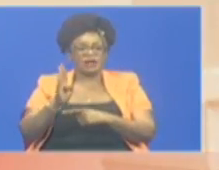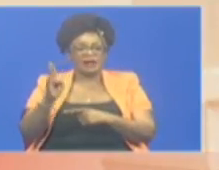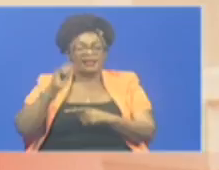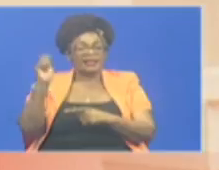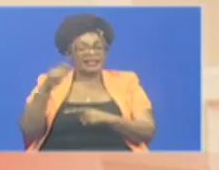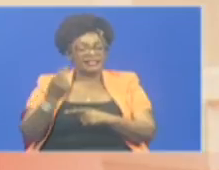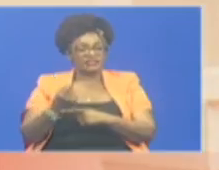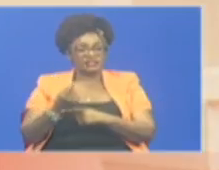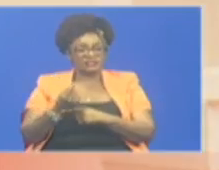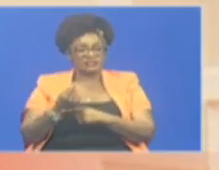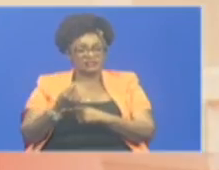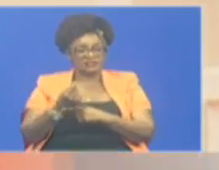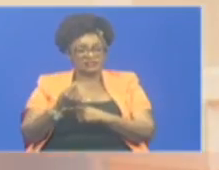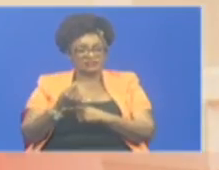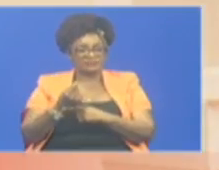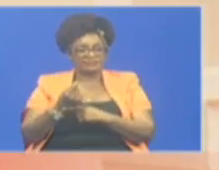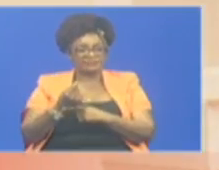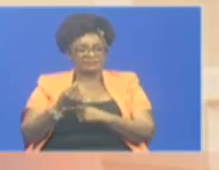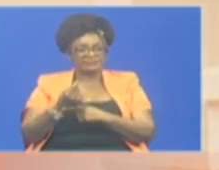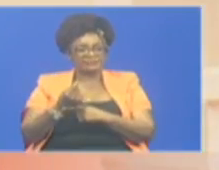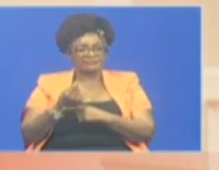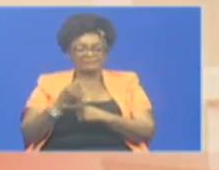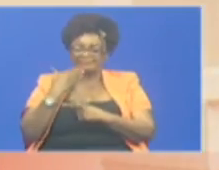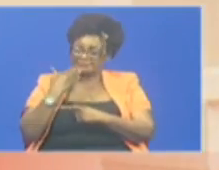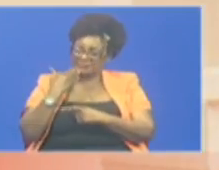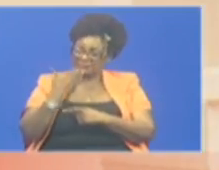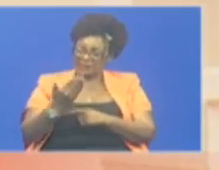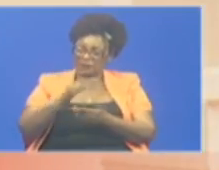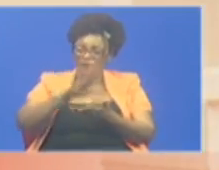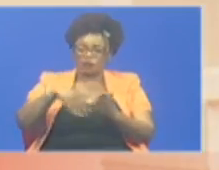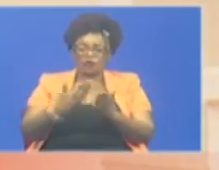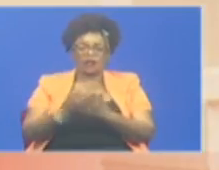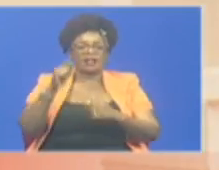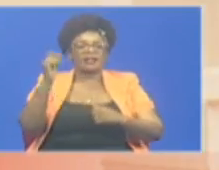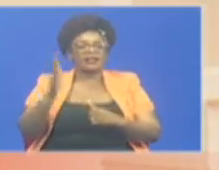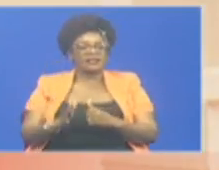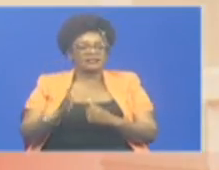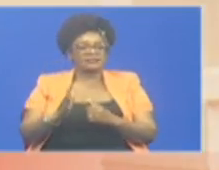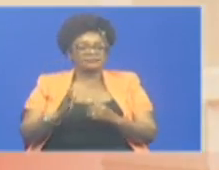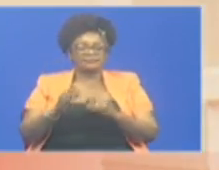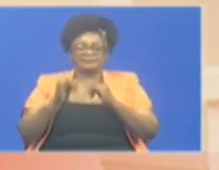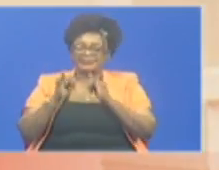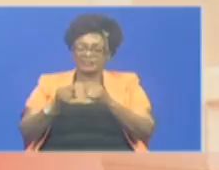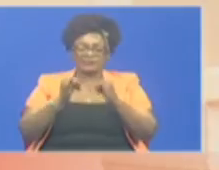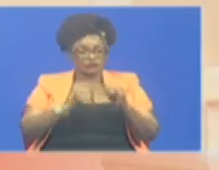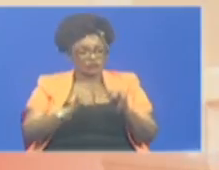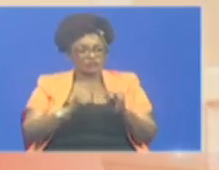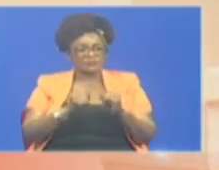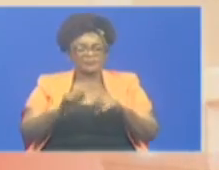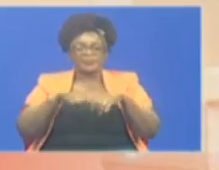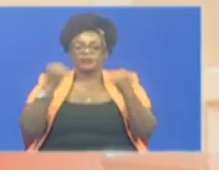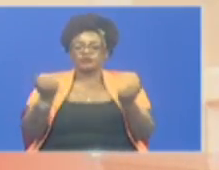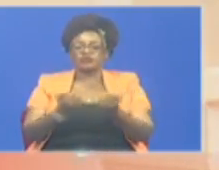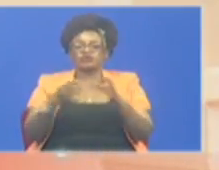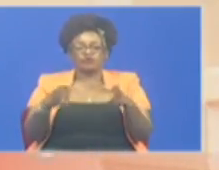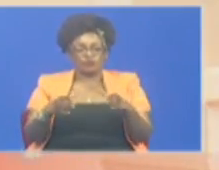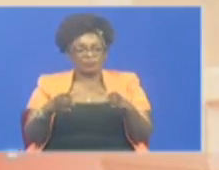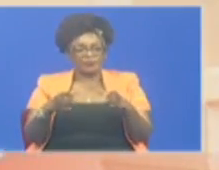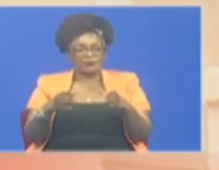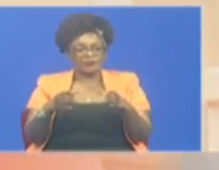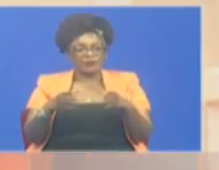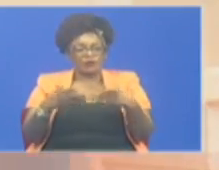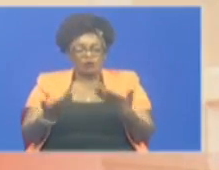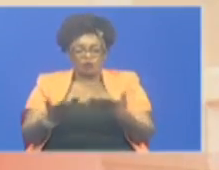shillings. I want to thank all Kenyans, individuals, social groups, all